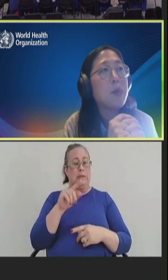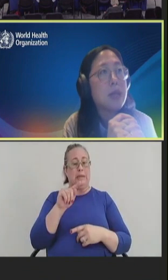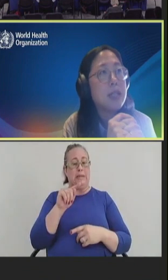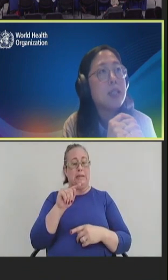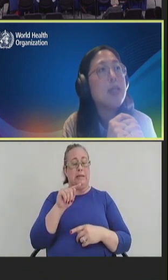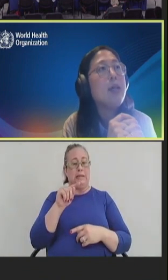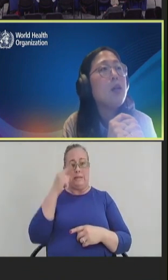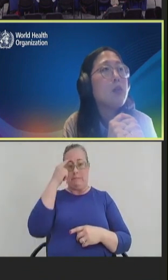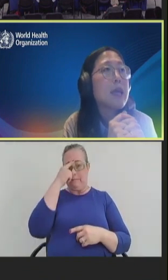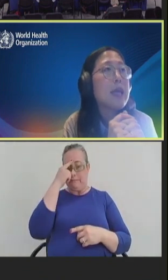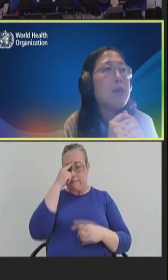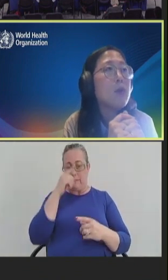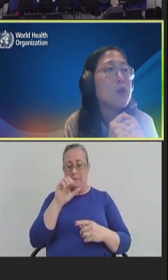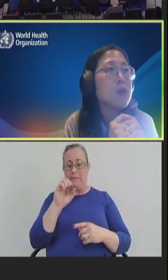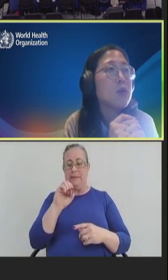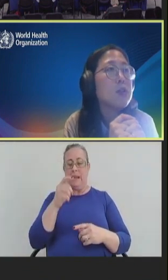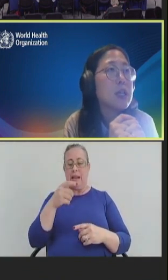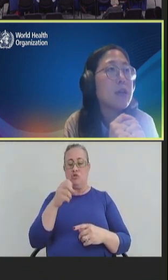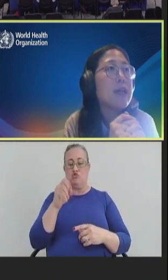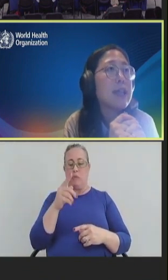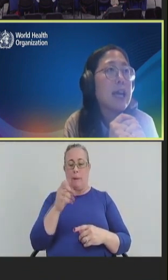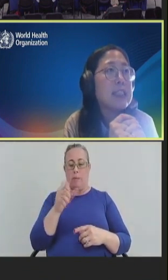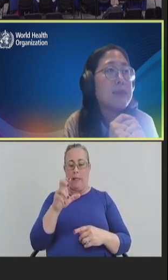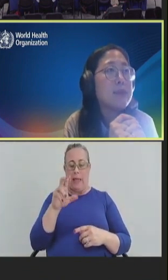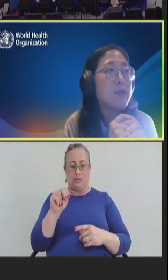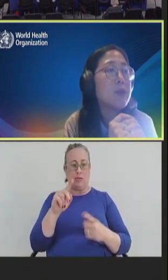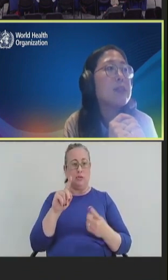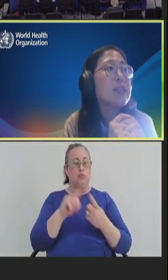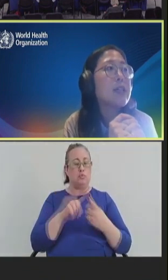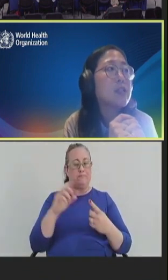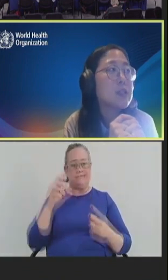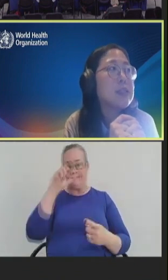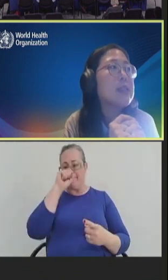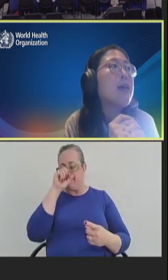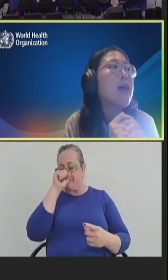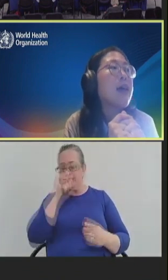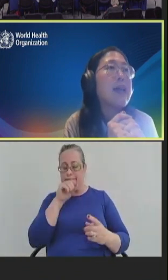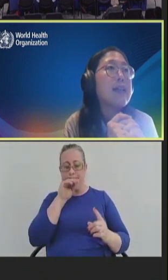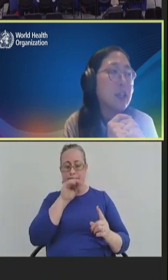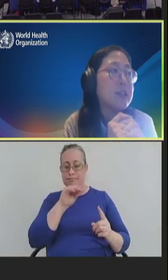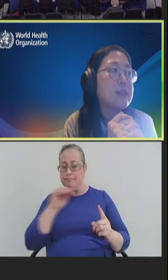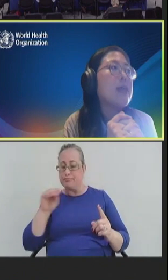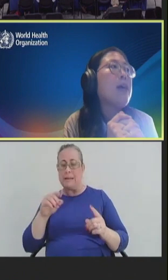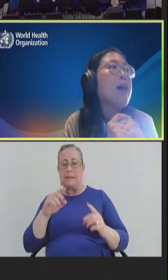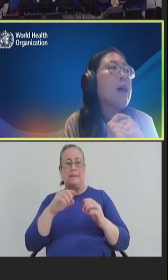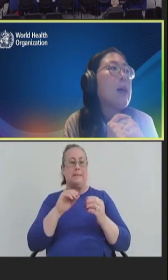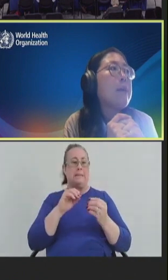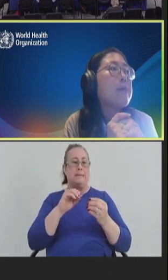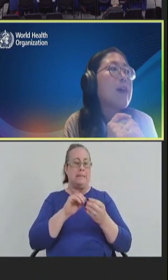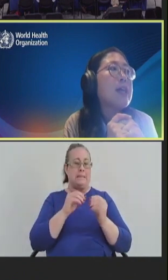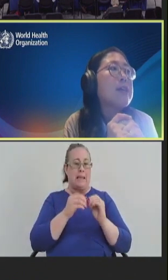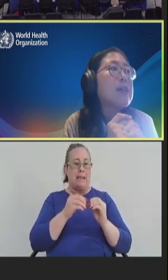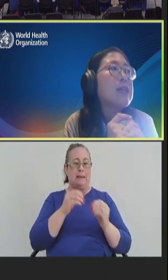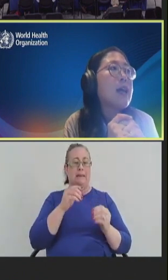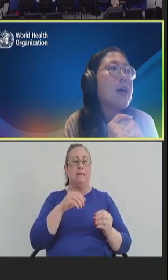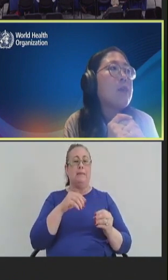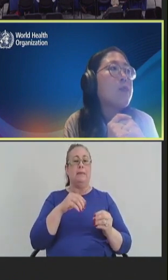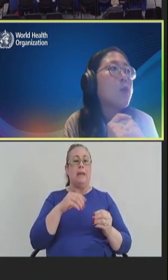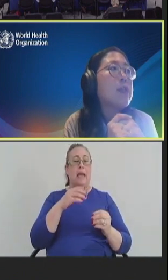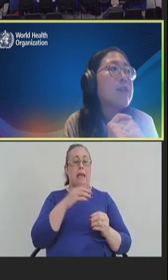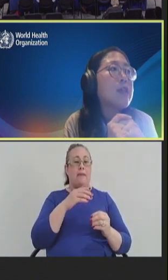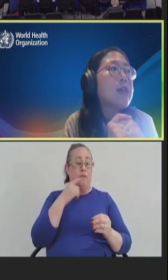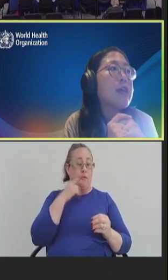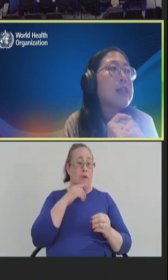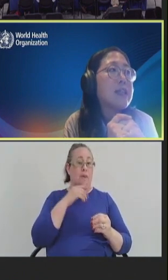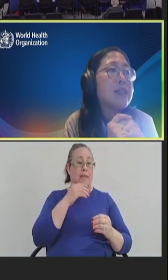geographical imputation to be able to generate the estimates for the missing countries and years. Finally,